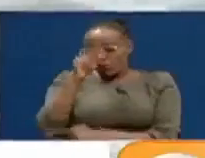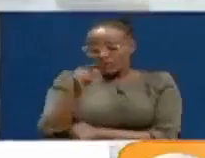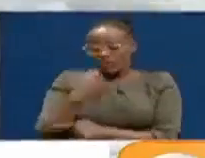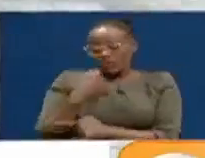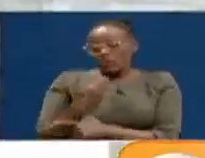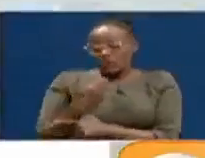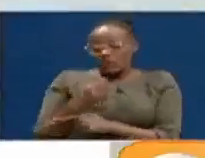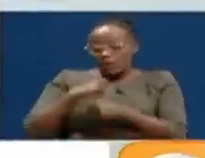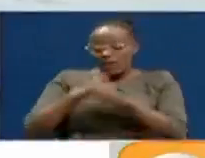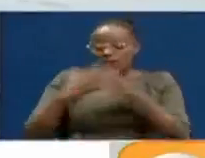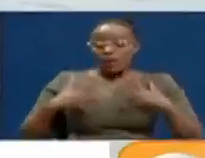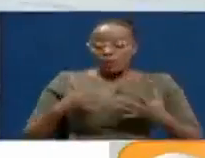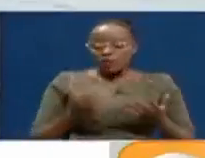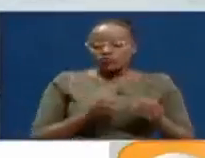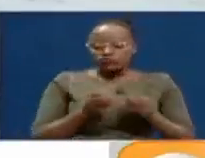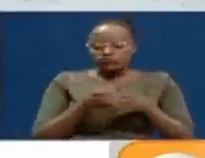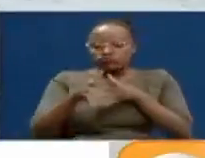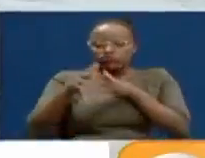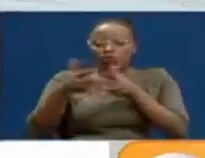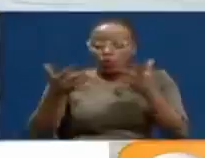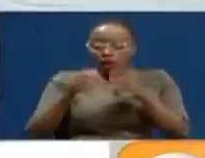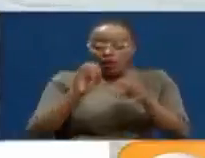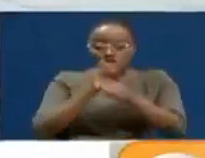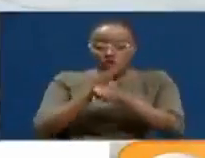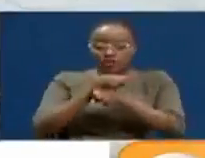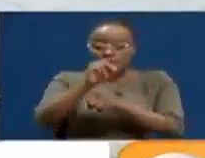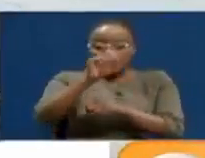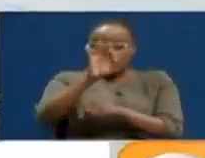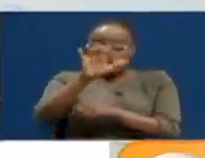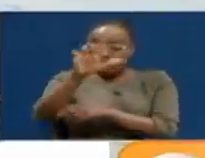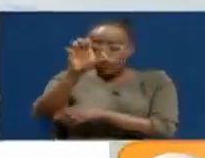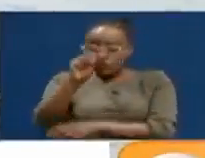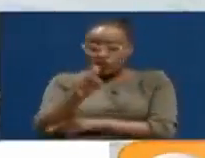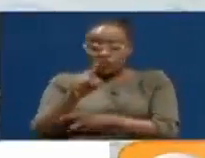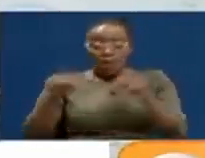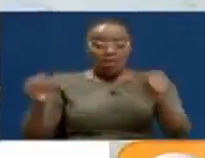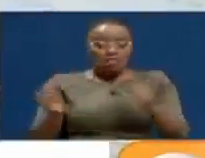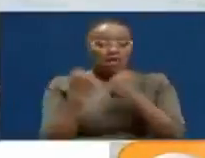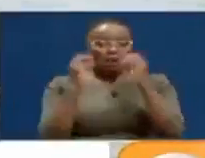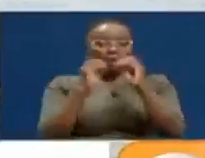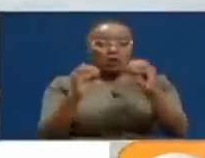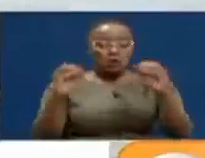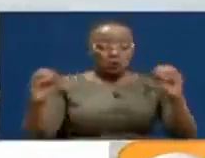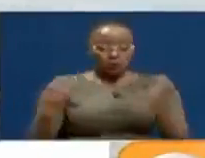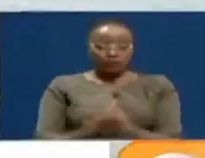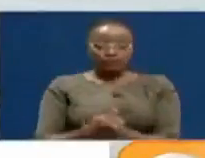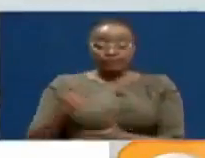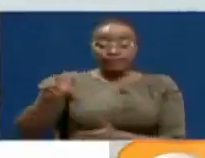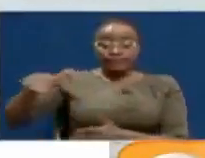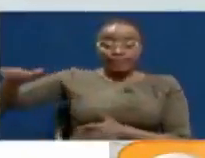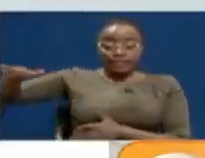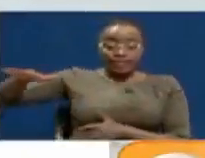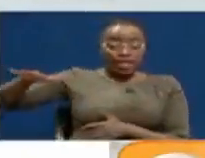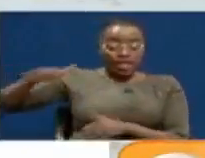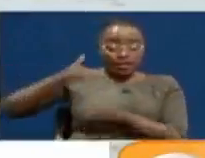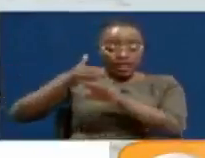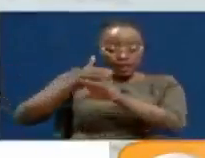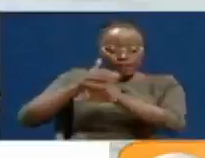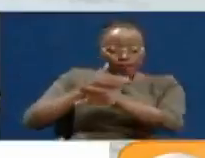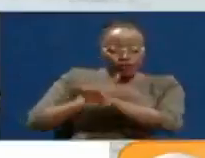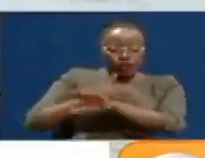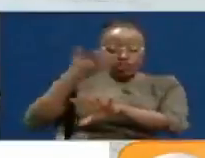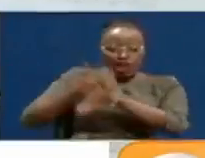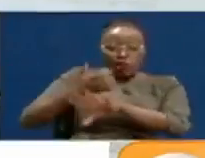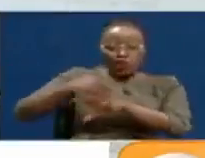have the bodies flow all the way to the 14 falls. But that never happens. It is at this point, just before the